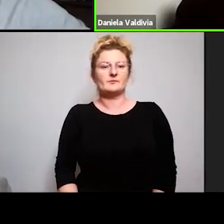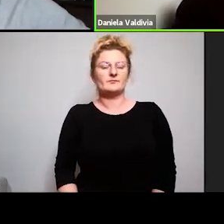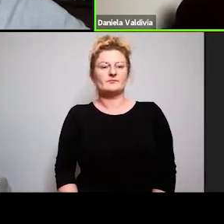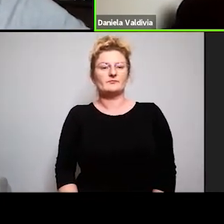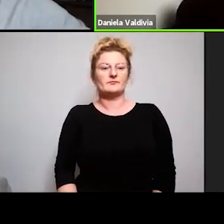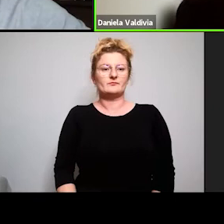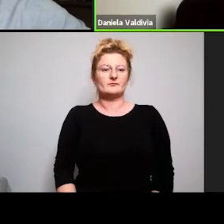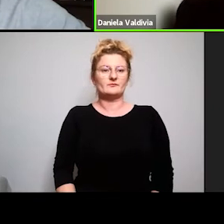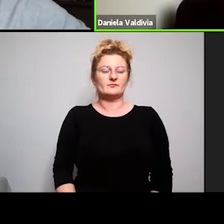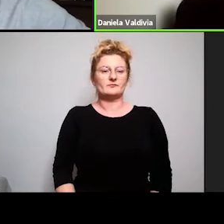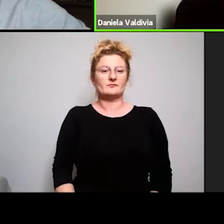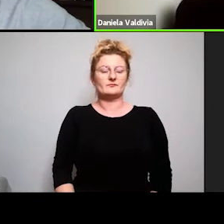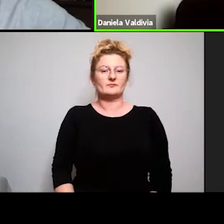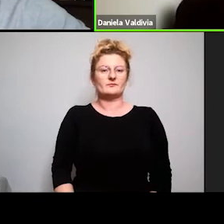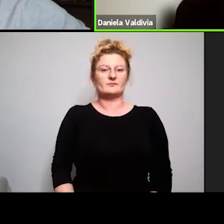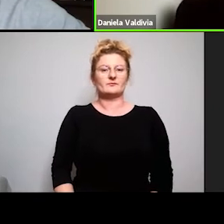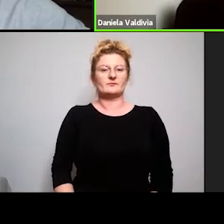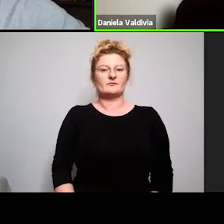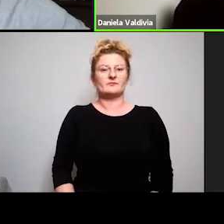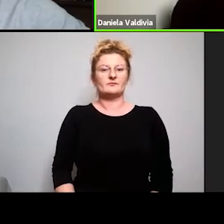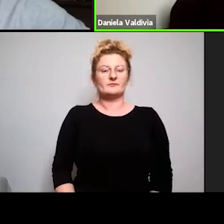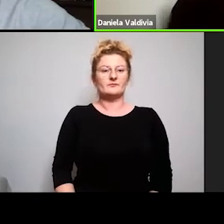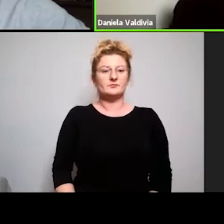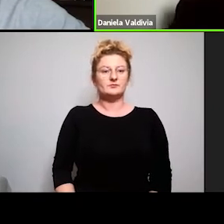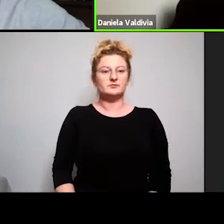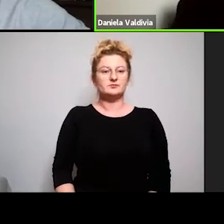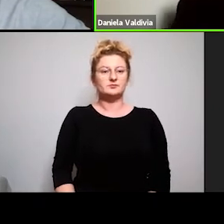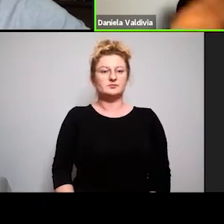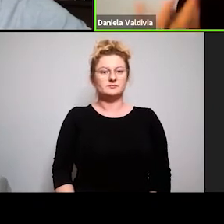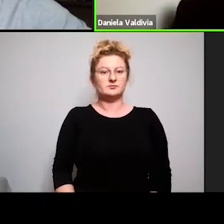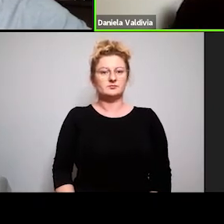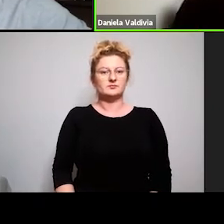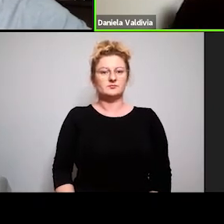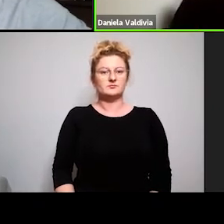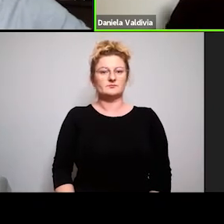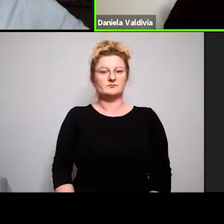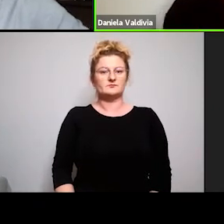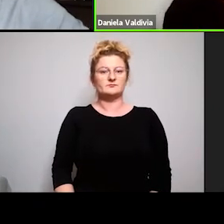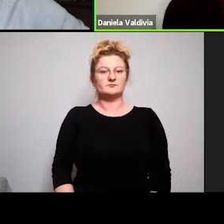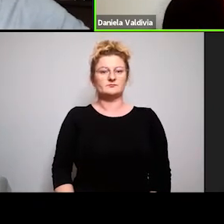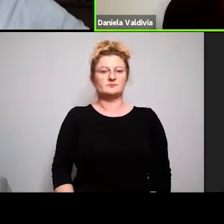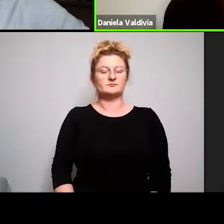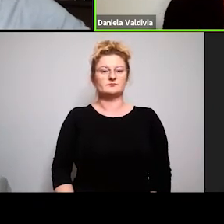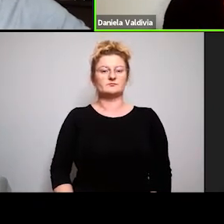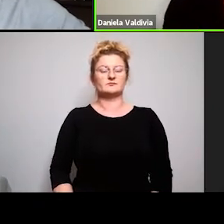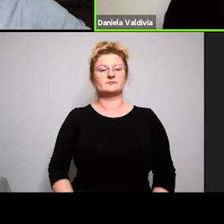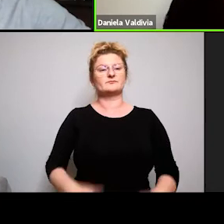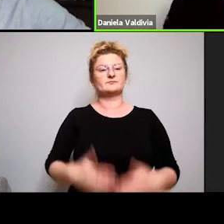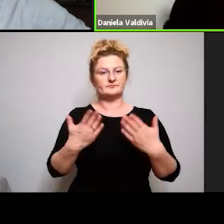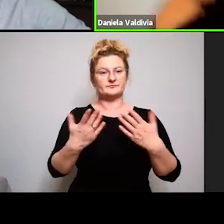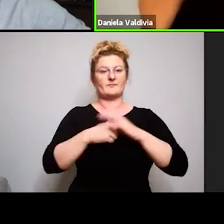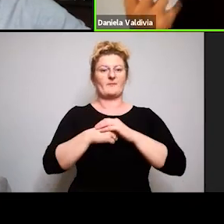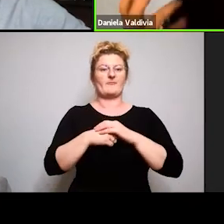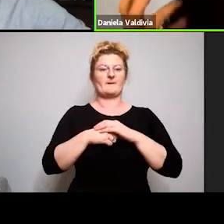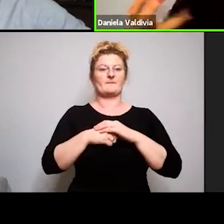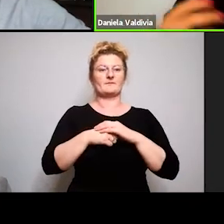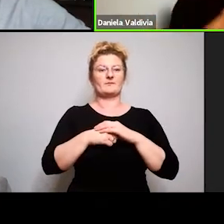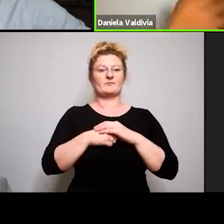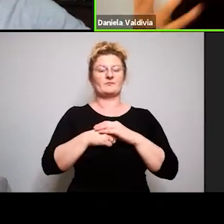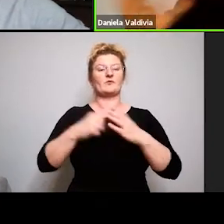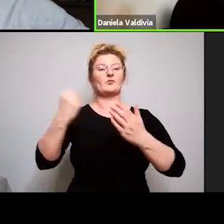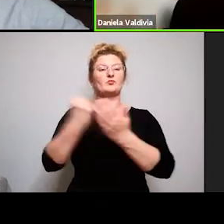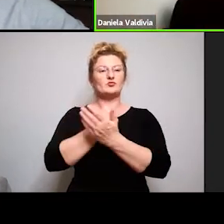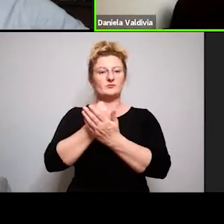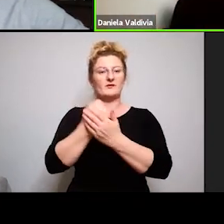have, and please implement it. It's not like that. Because a law or any rule,